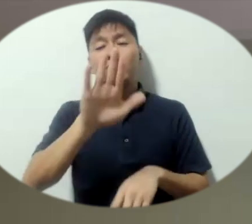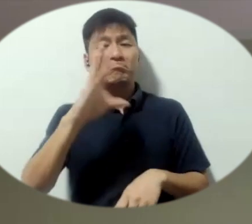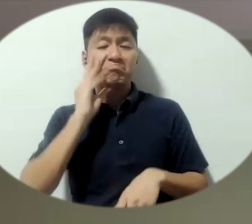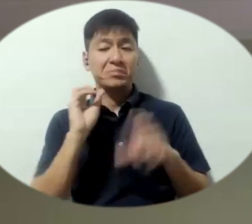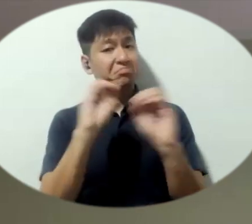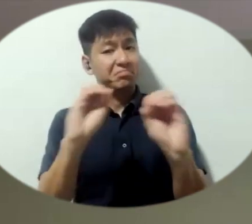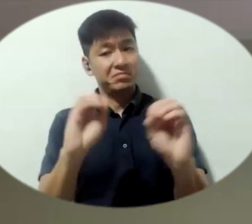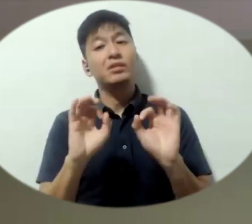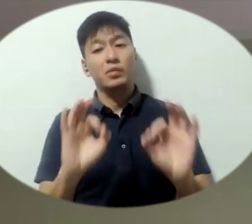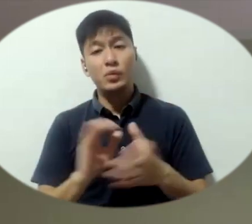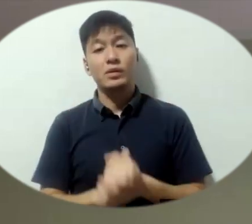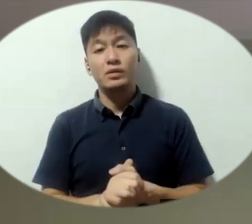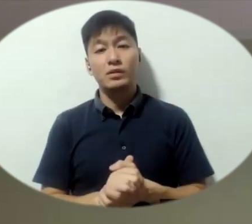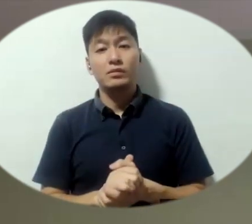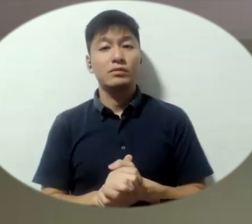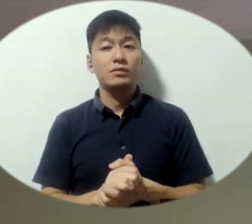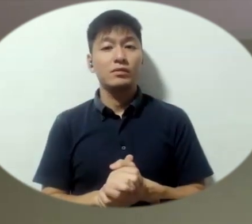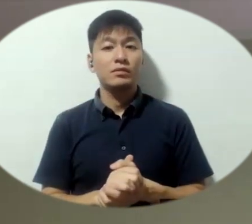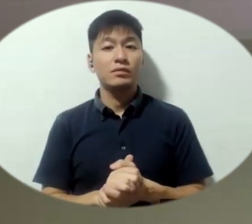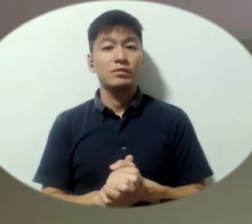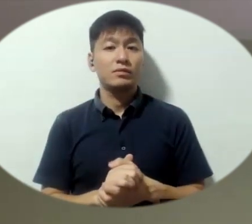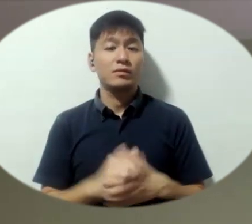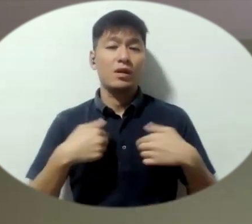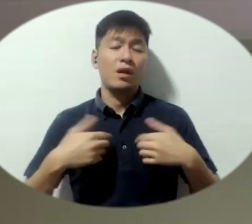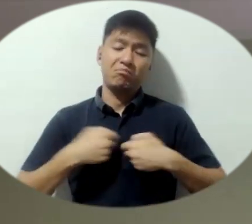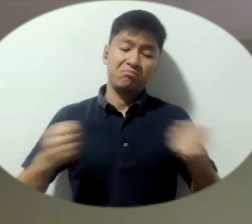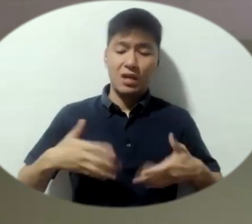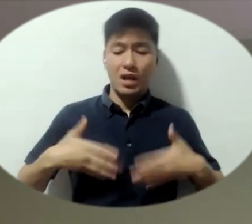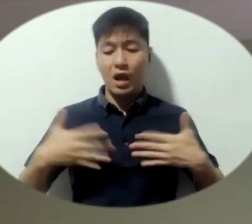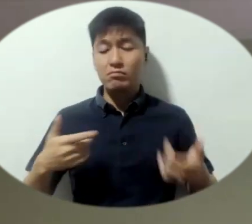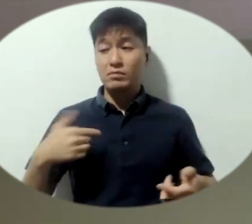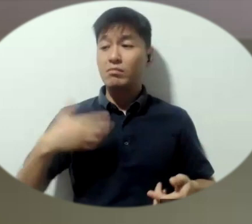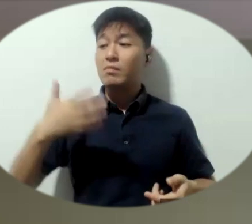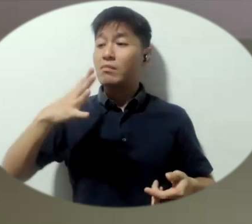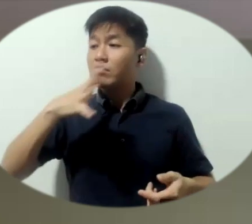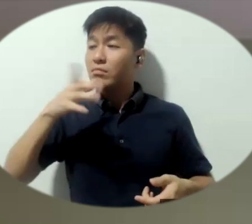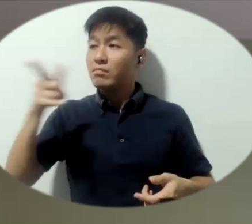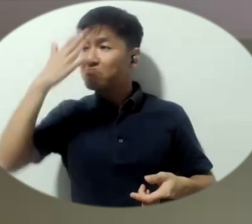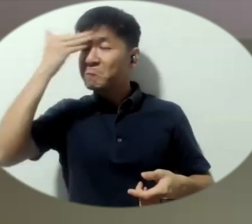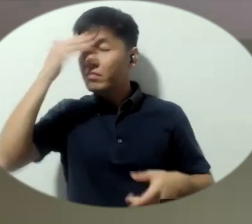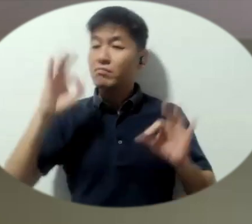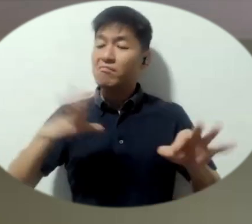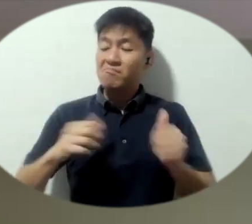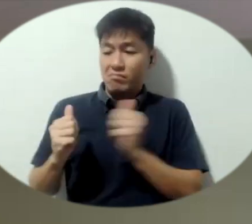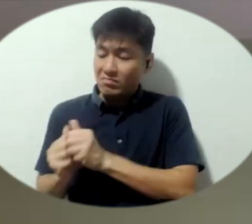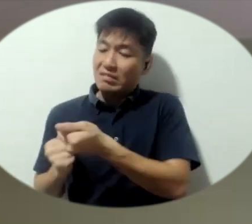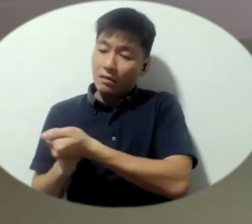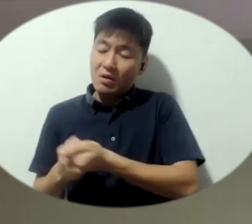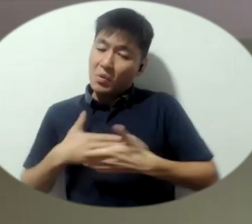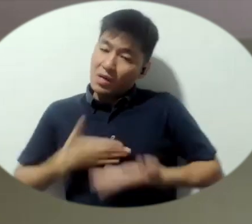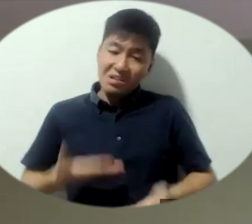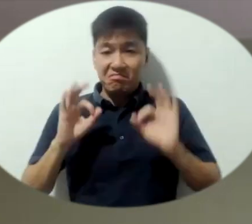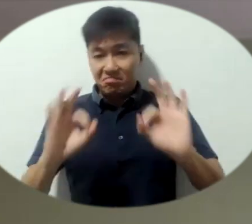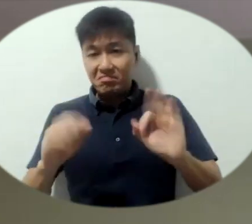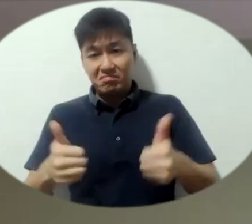can say I'm here with my mother and I'm her care partner. That was a little bit different. That was powerful to hear,